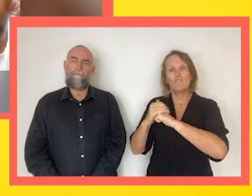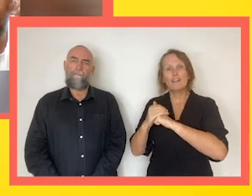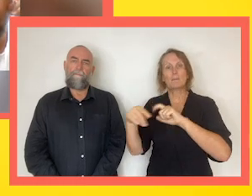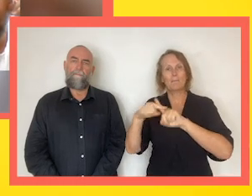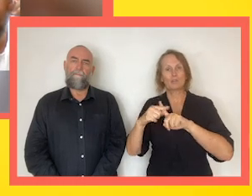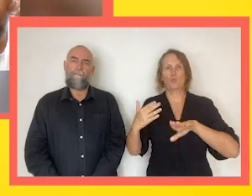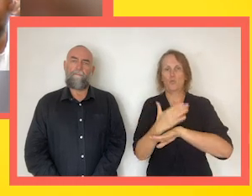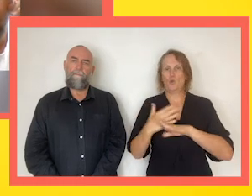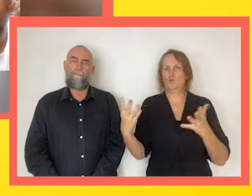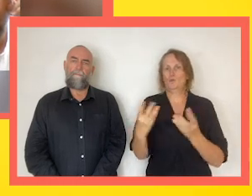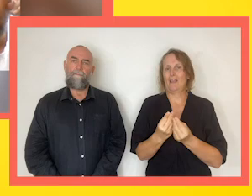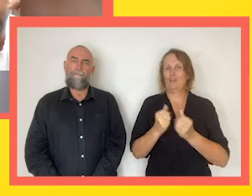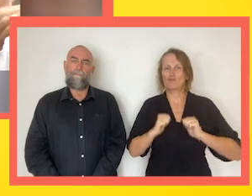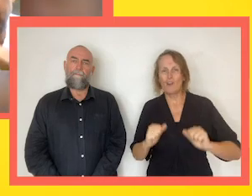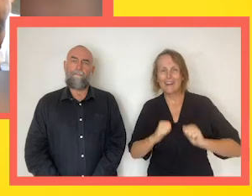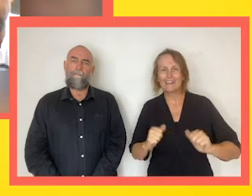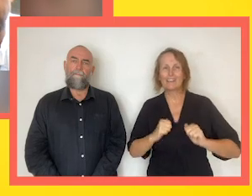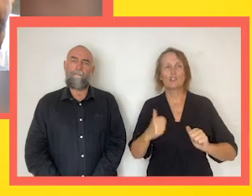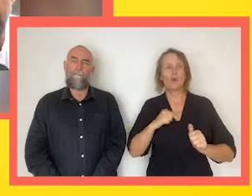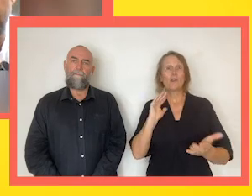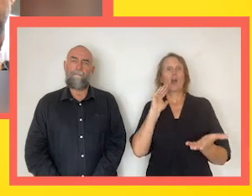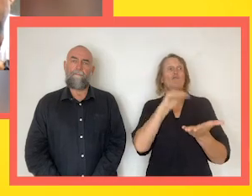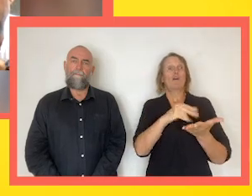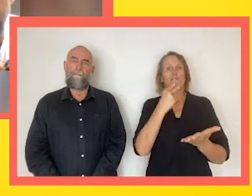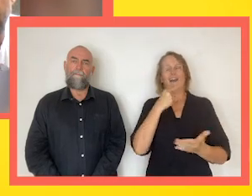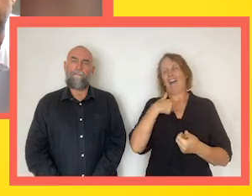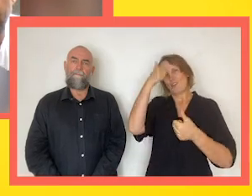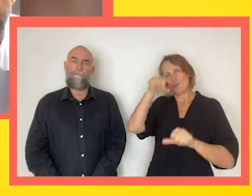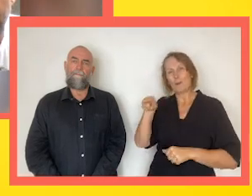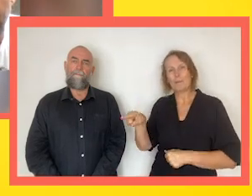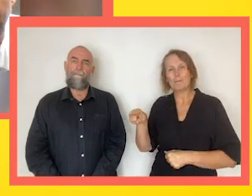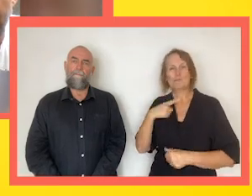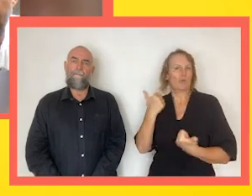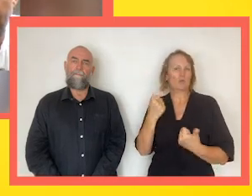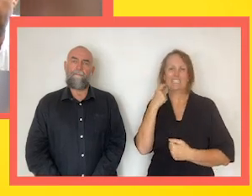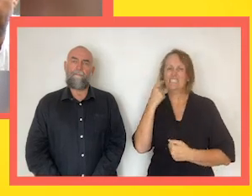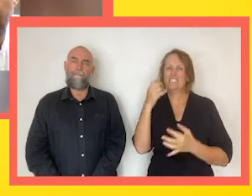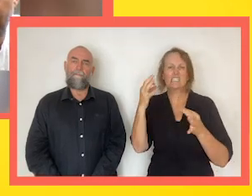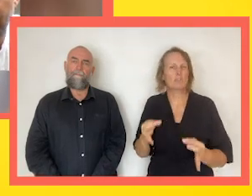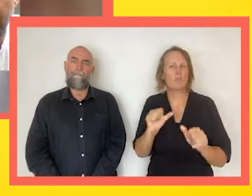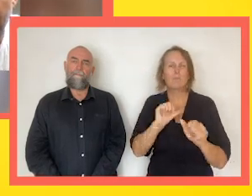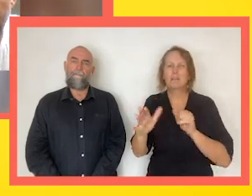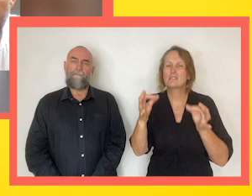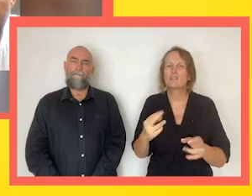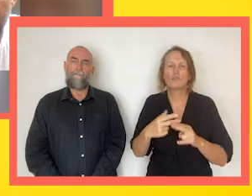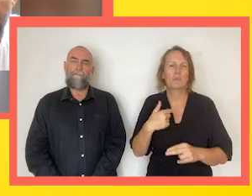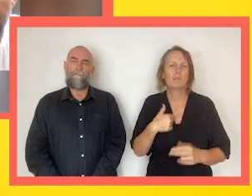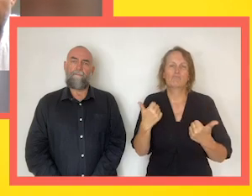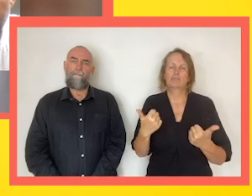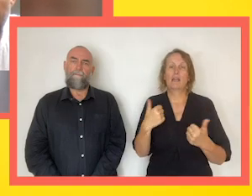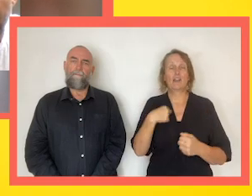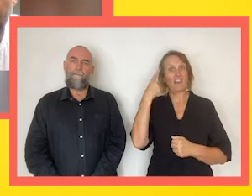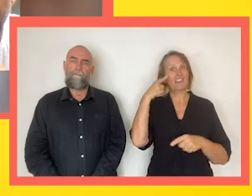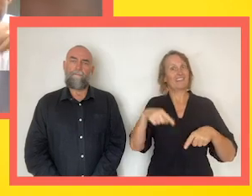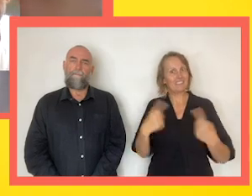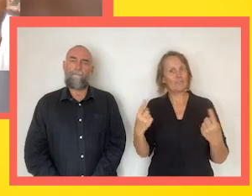So it wasn't as daunting coming here, not really knowing anyone. So it was a really easy decision, the best decision I could have done. And I think that's